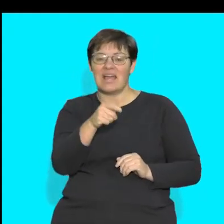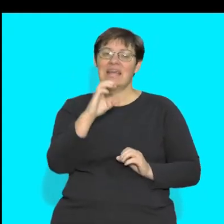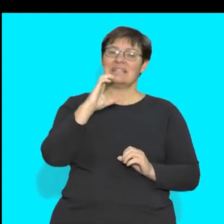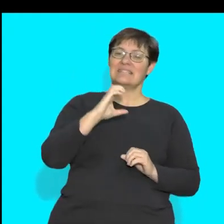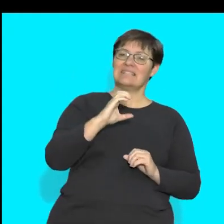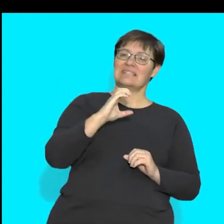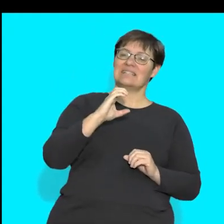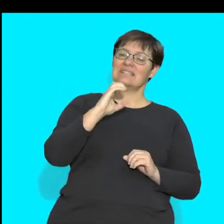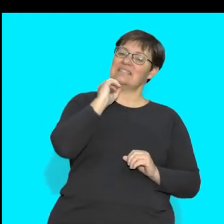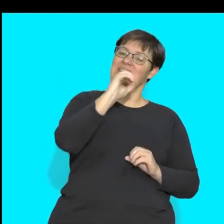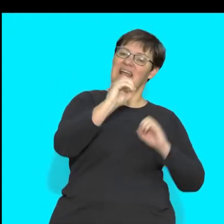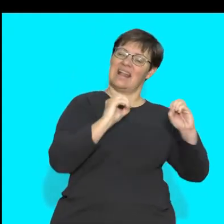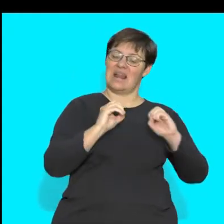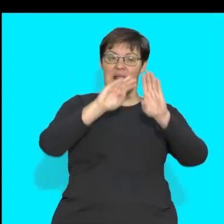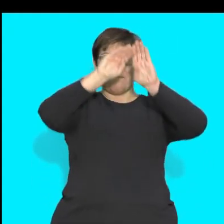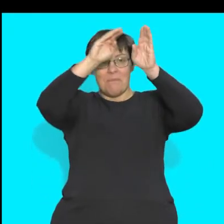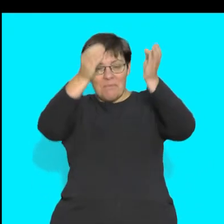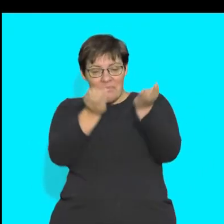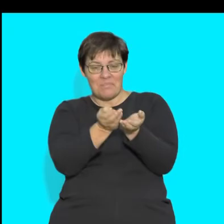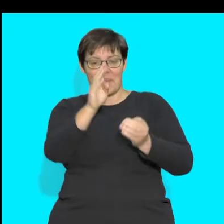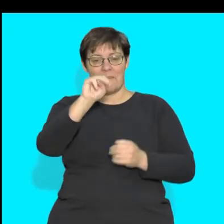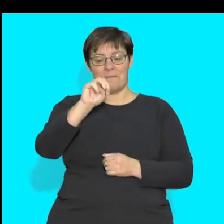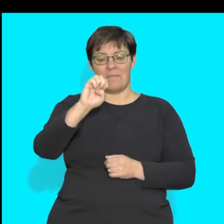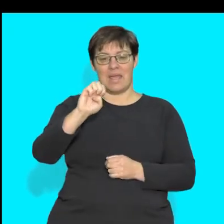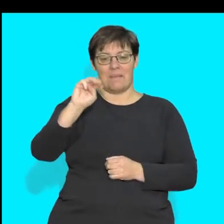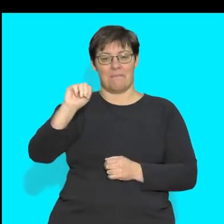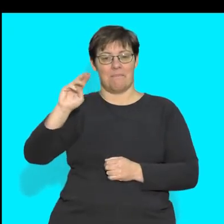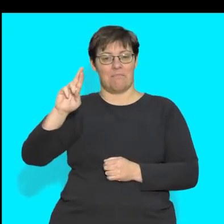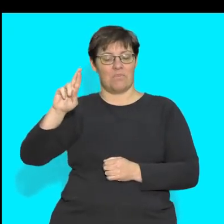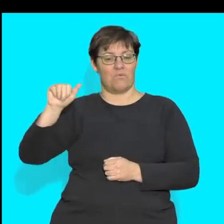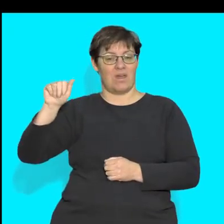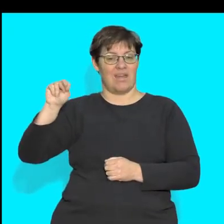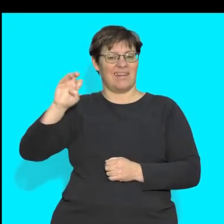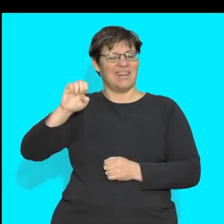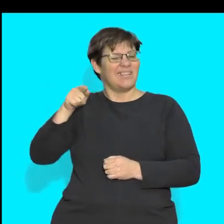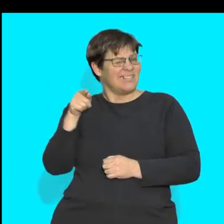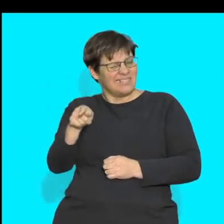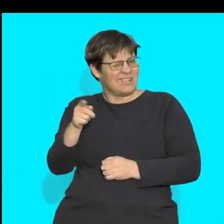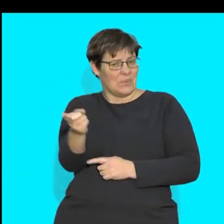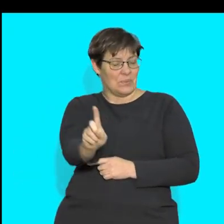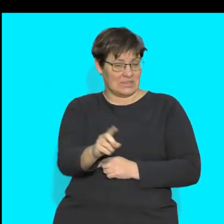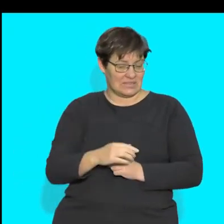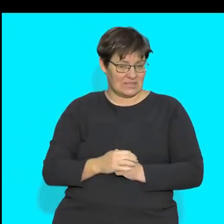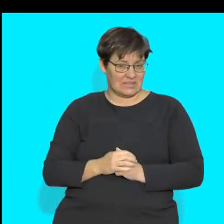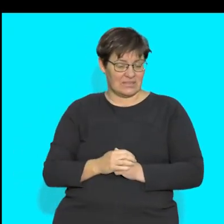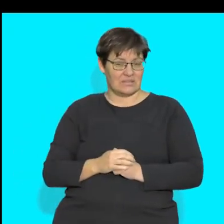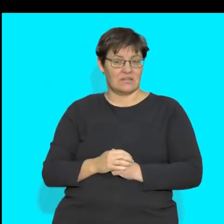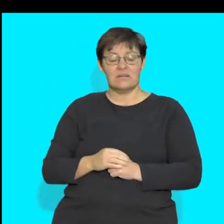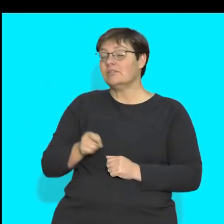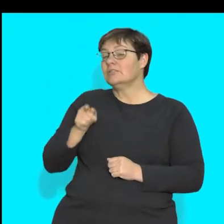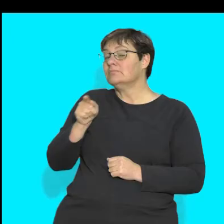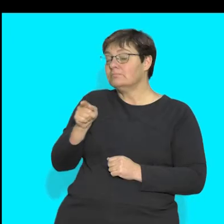membrane is. Now, when we have a look at the cell membrane, we very often talk about the fact that it is